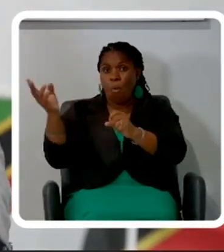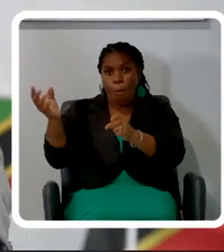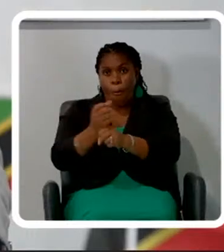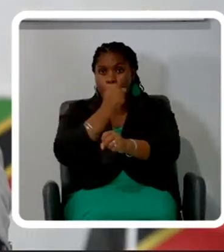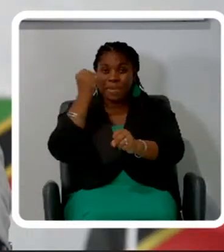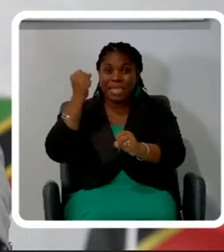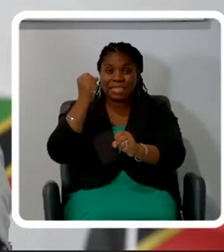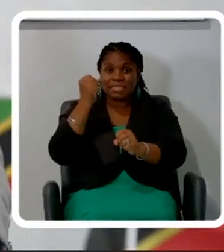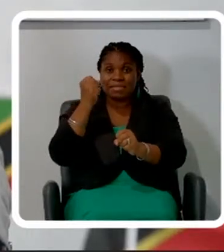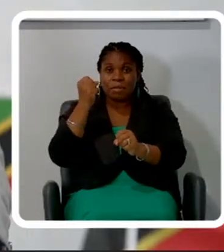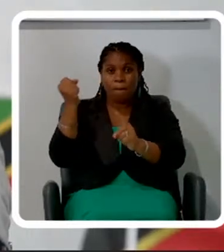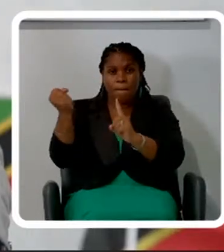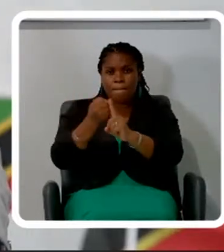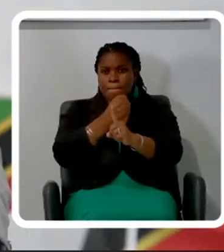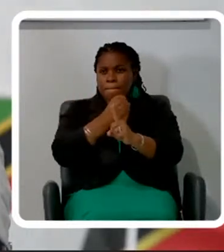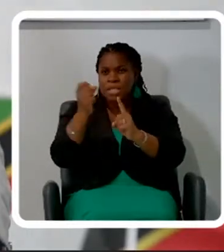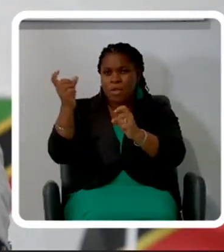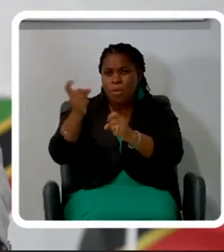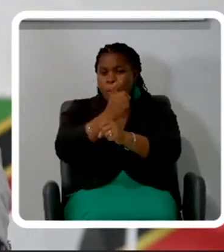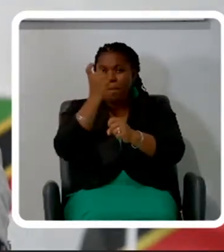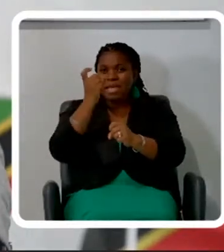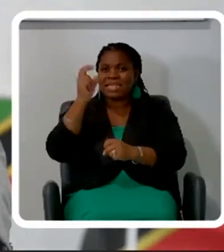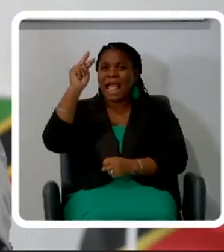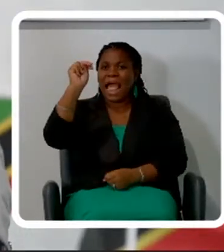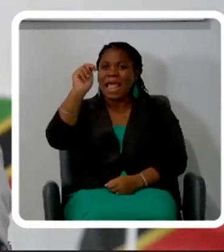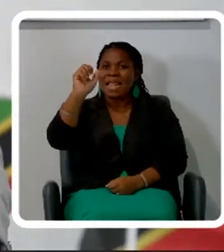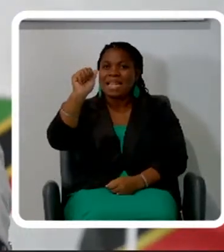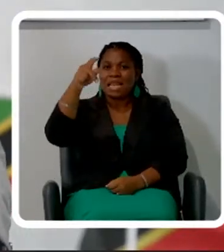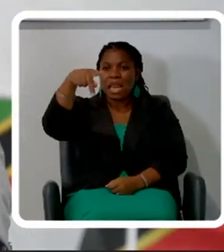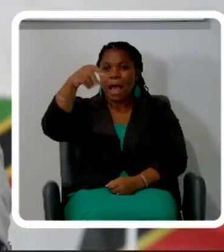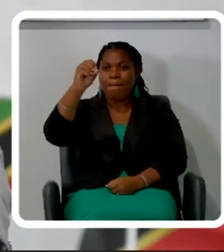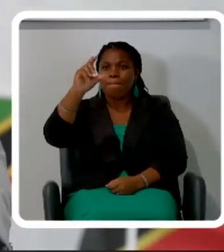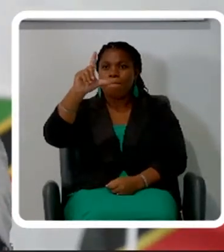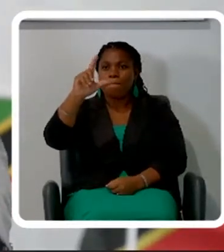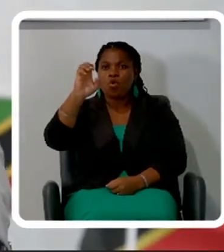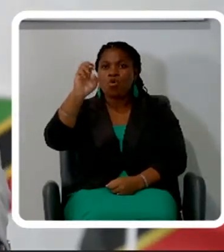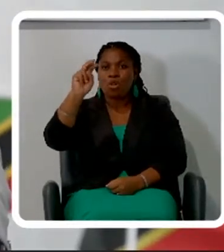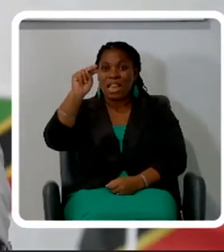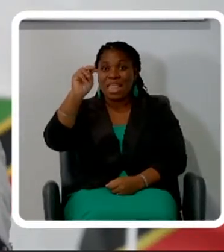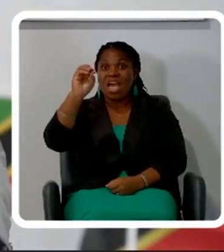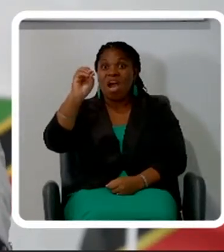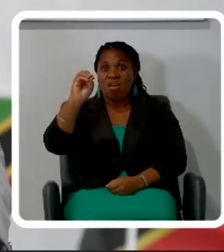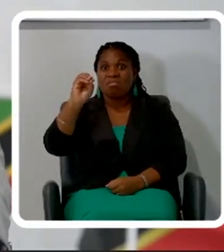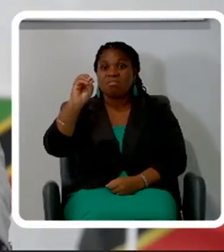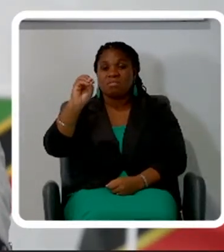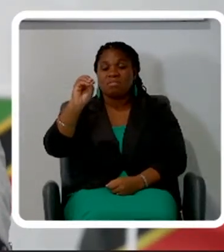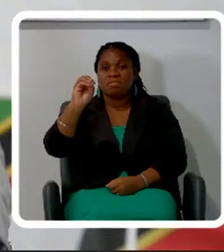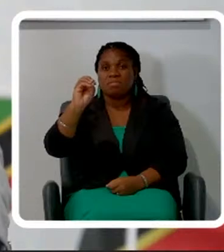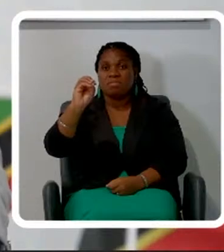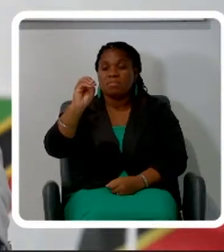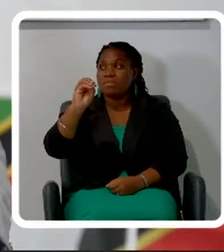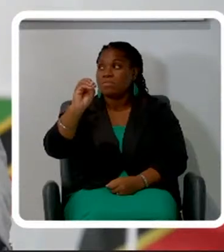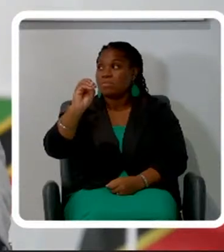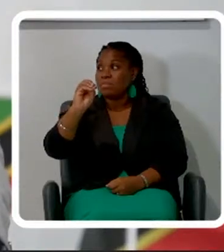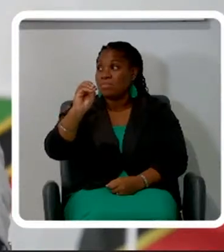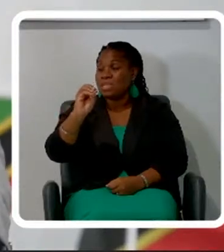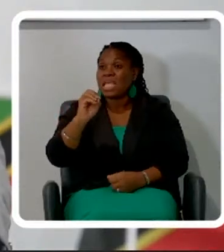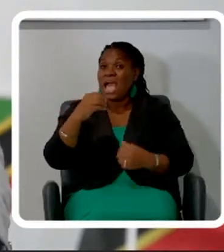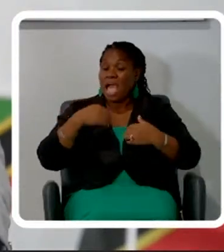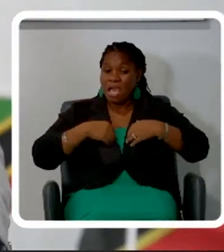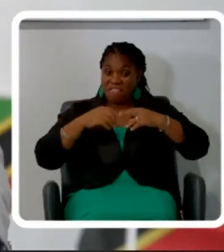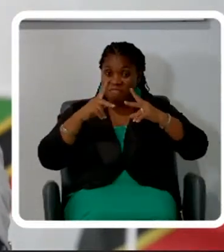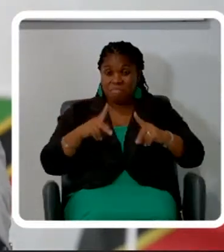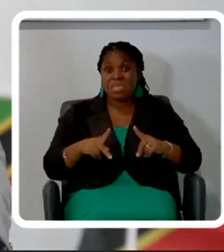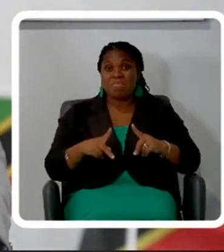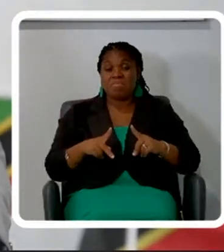everybody. Anybody who came to Haiti after they defeated Napoleon, they were beaten. There are people who are determined that they will